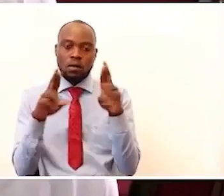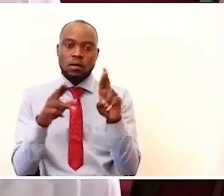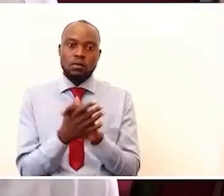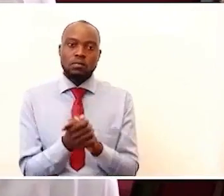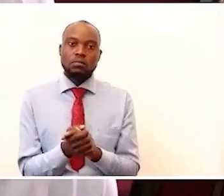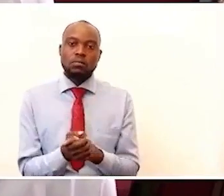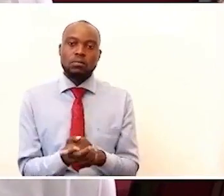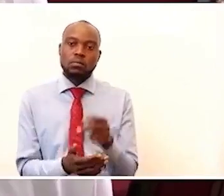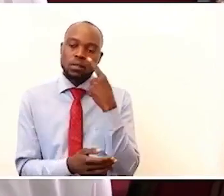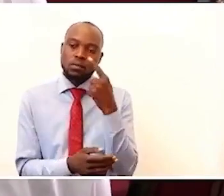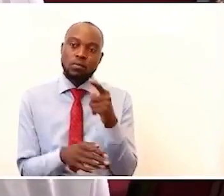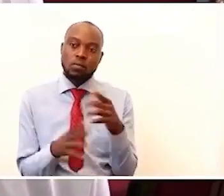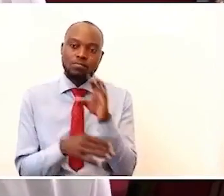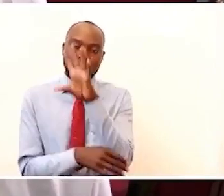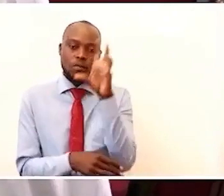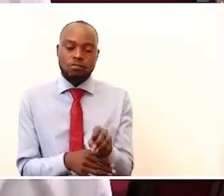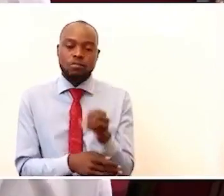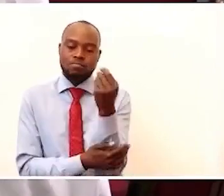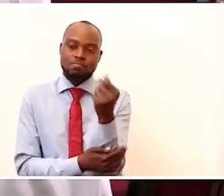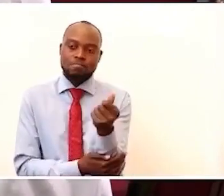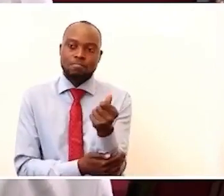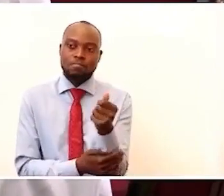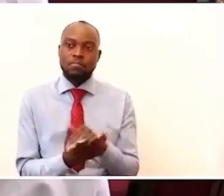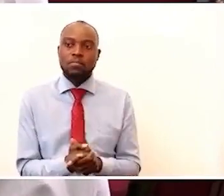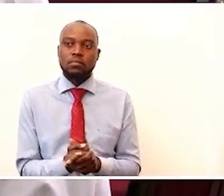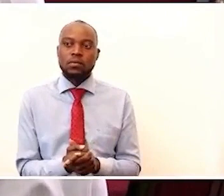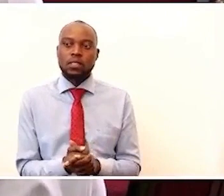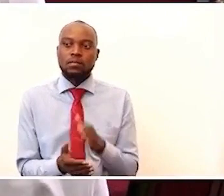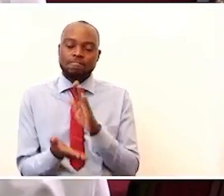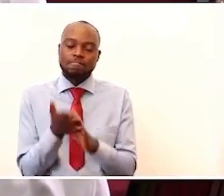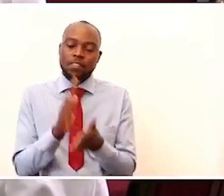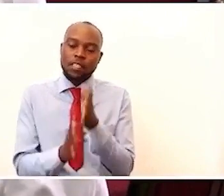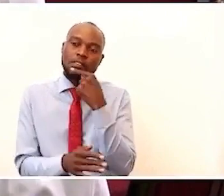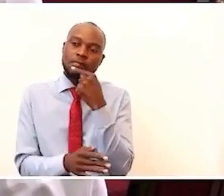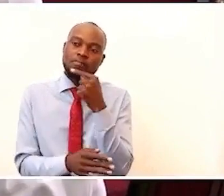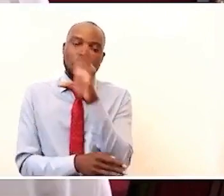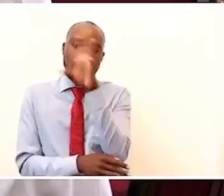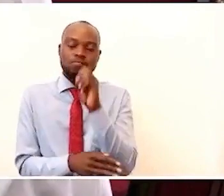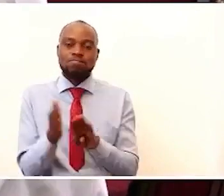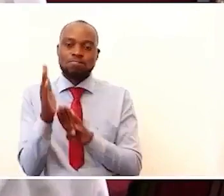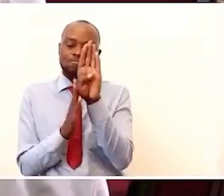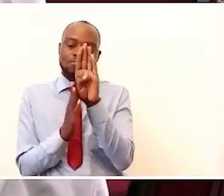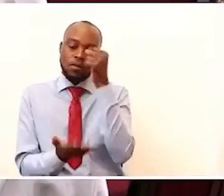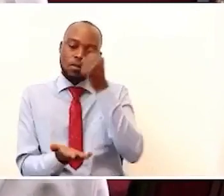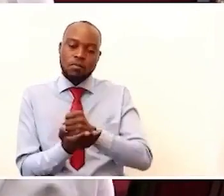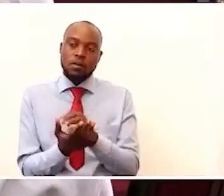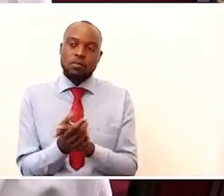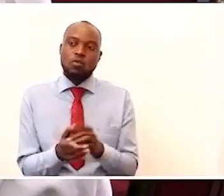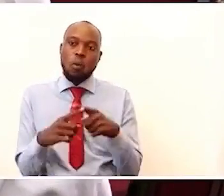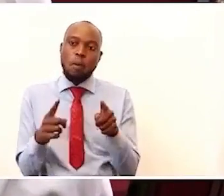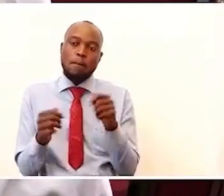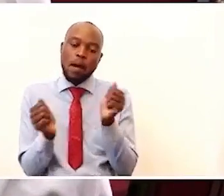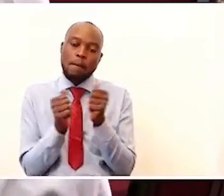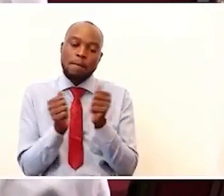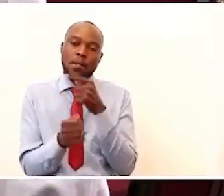that in the African financial architecture, there's no mention of the African Development Bank and minimal mention of the